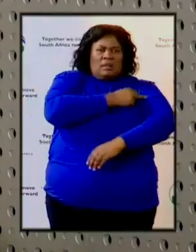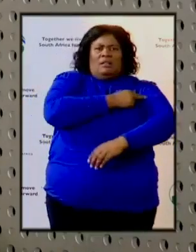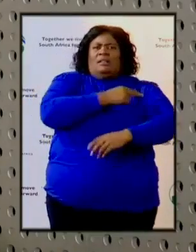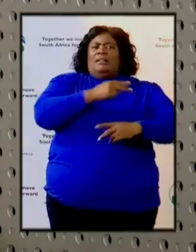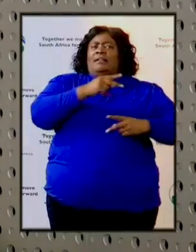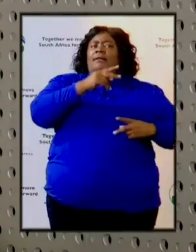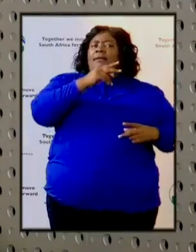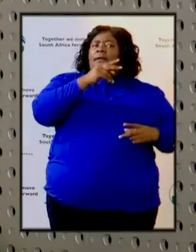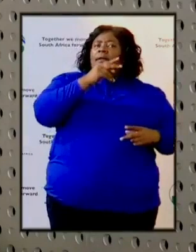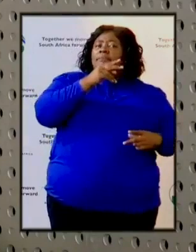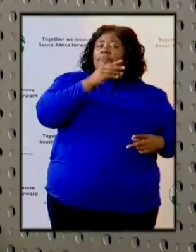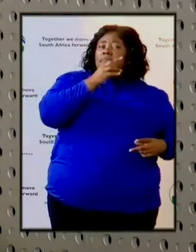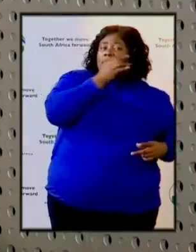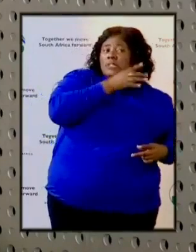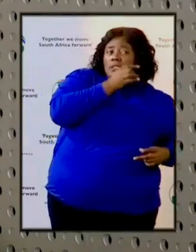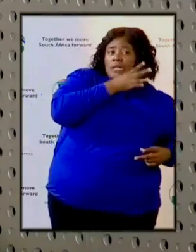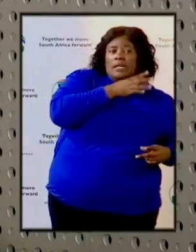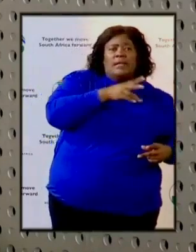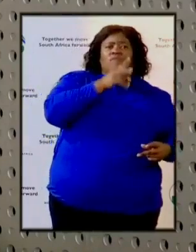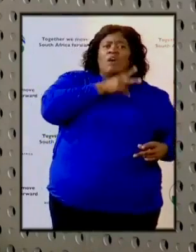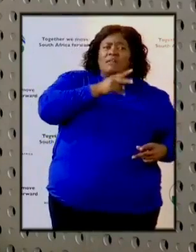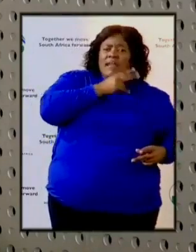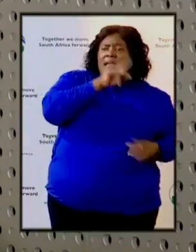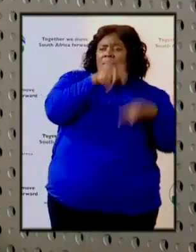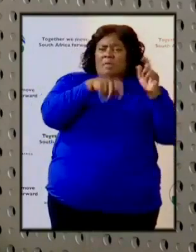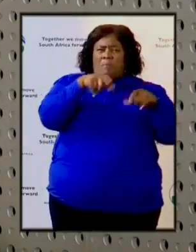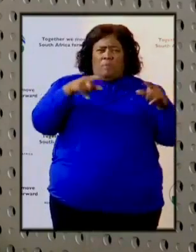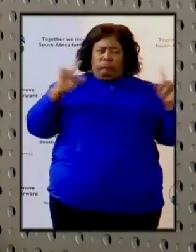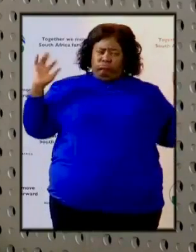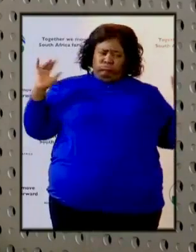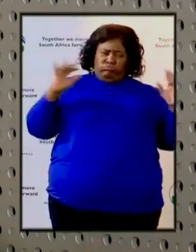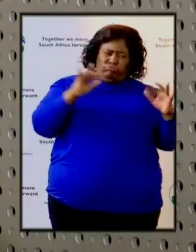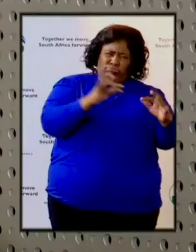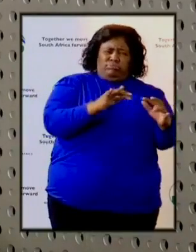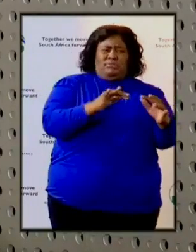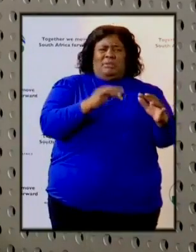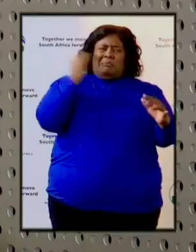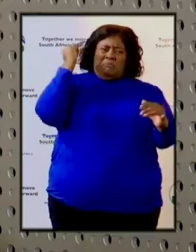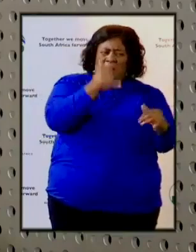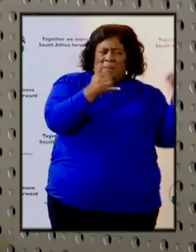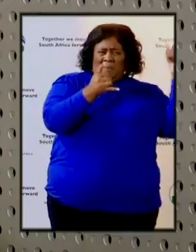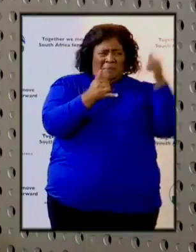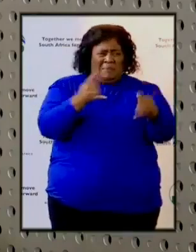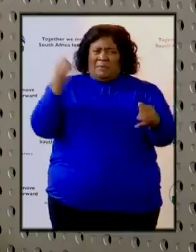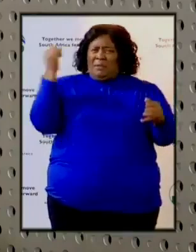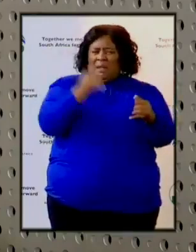nangomgqibelo nangesonto kugcwale nje abantu abagwazene abagwaziwe